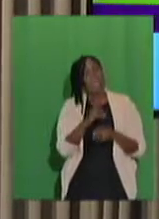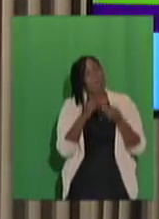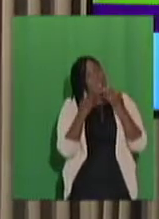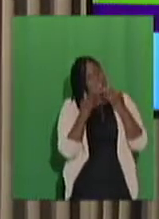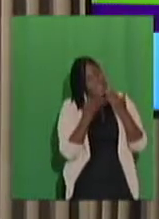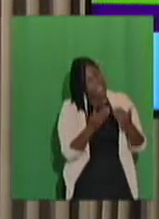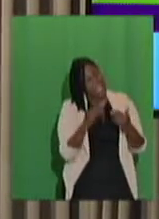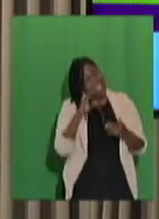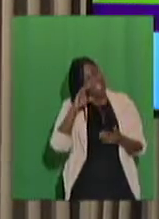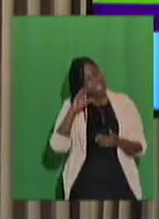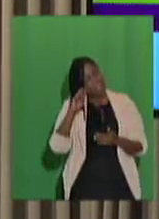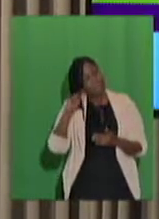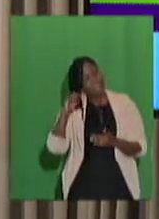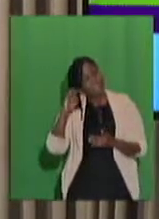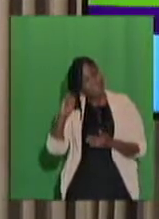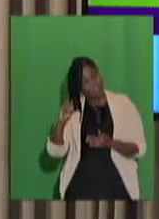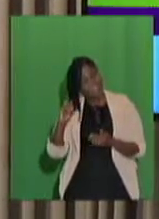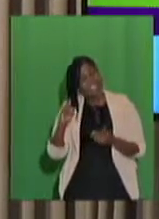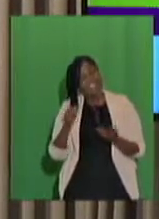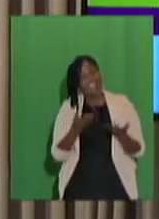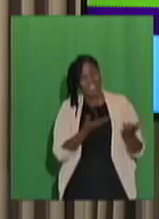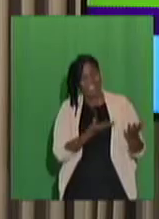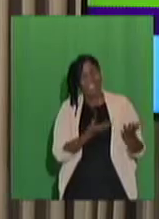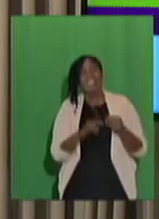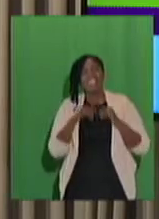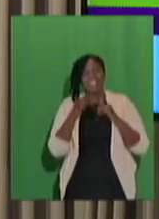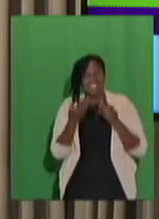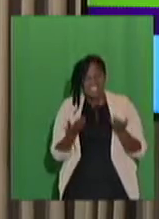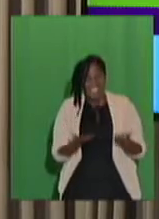been at my side throughout this